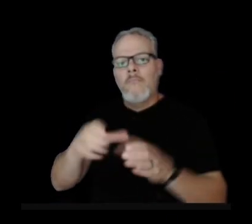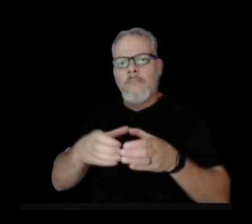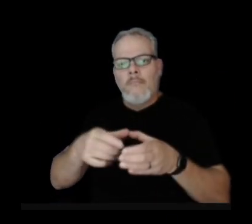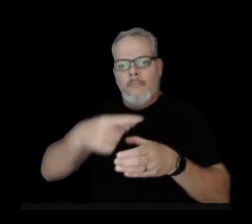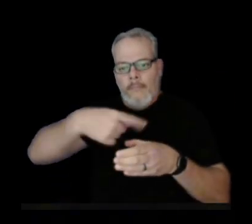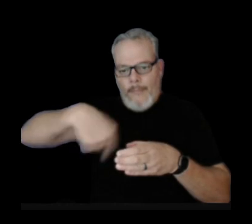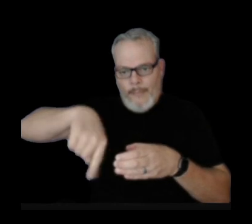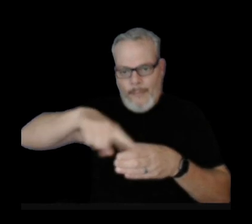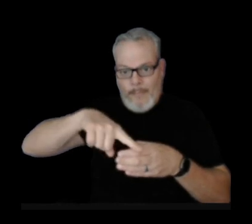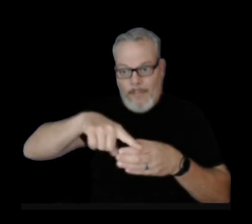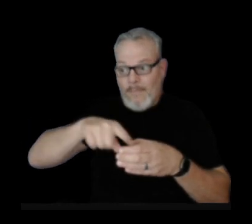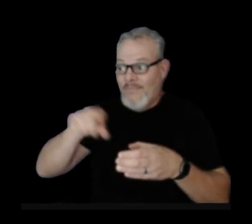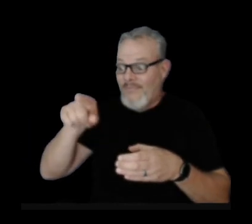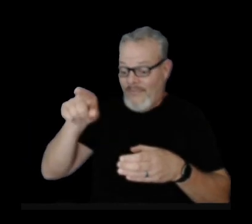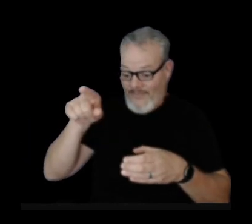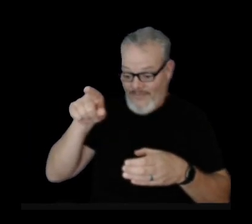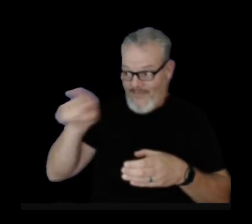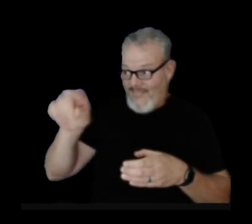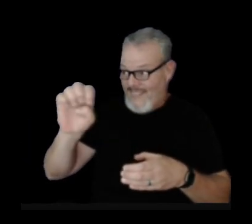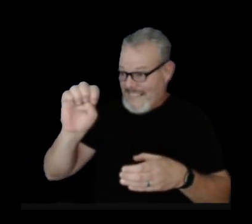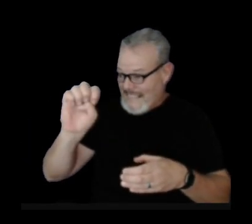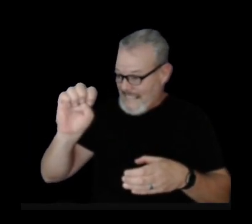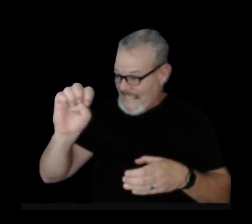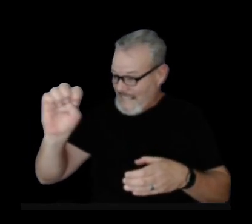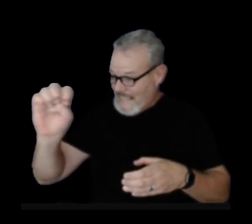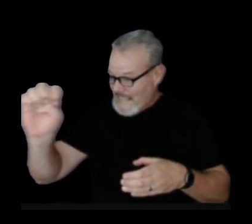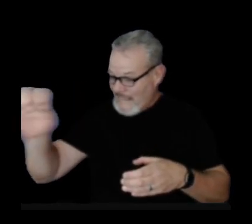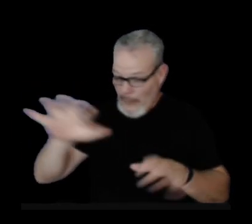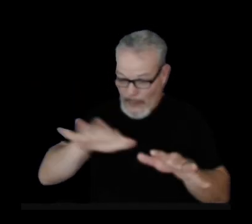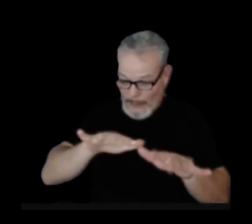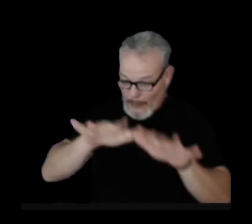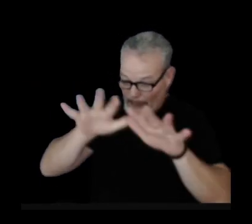all the way to the east, covering the September